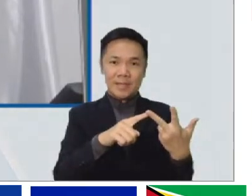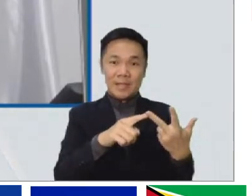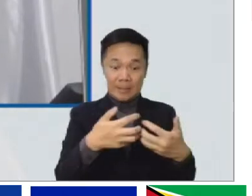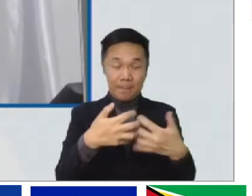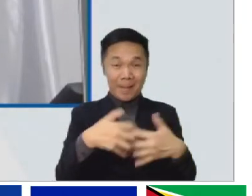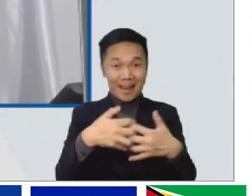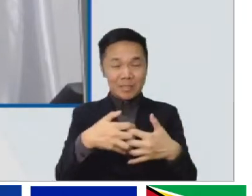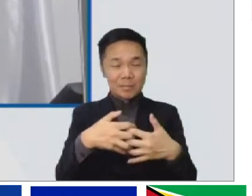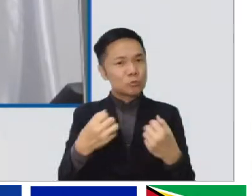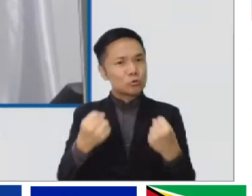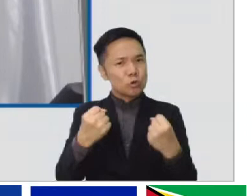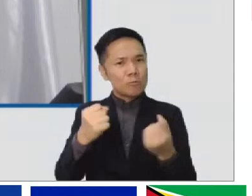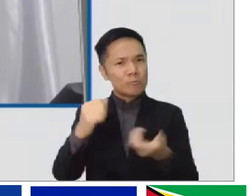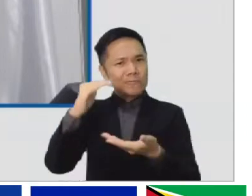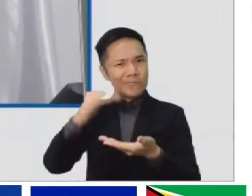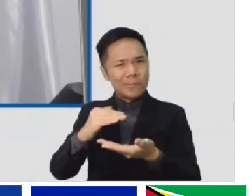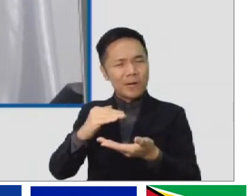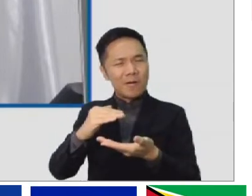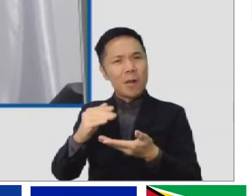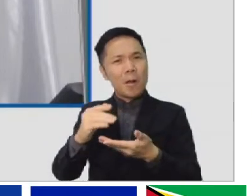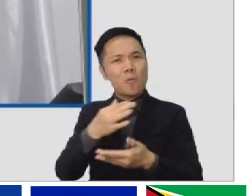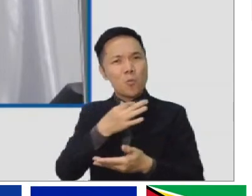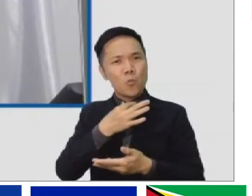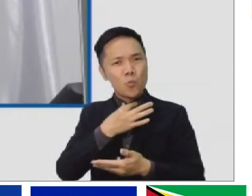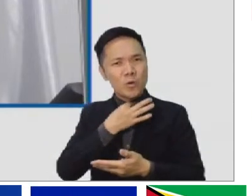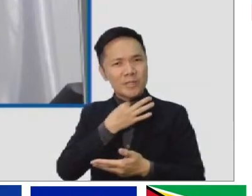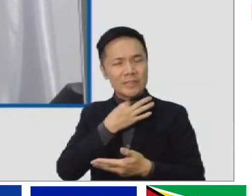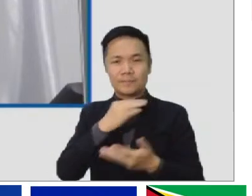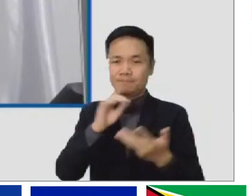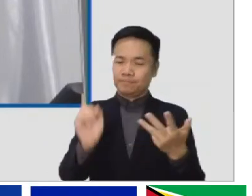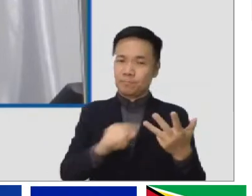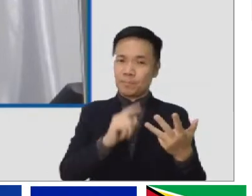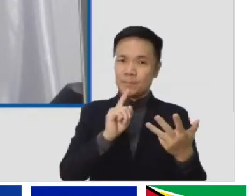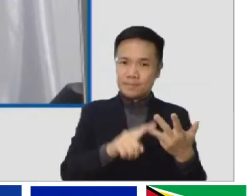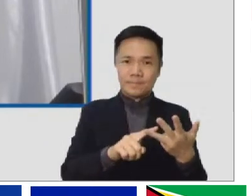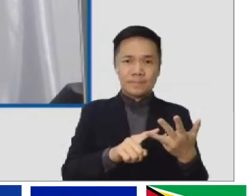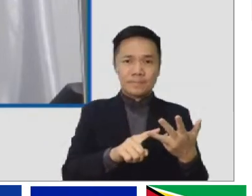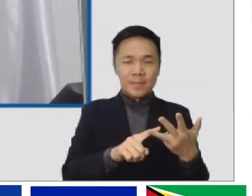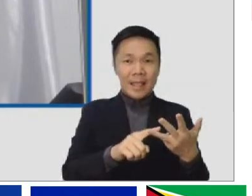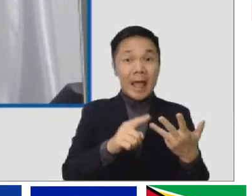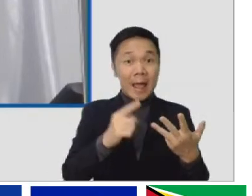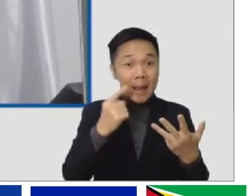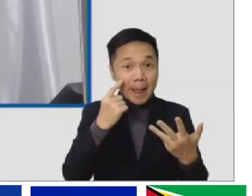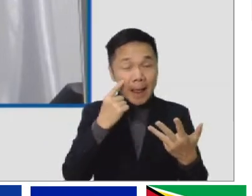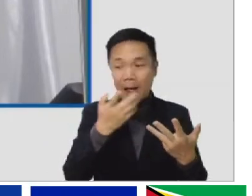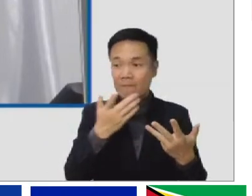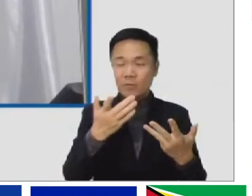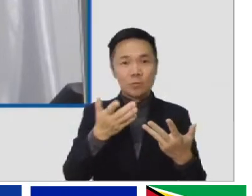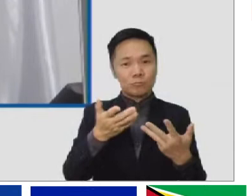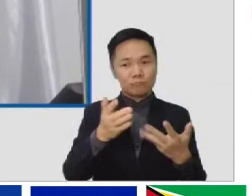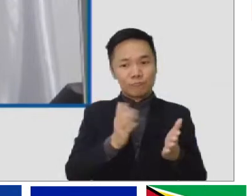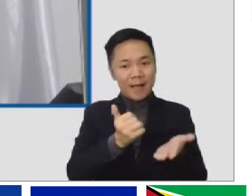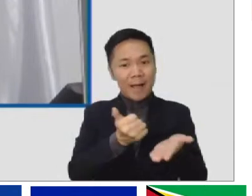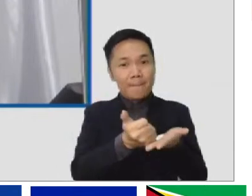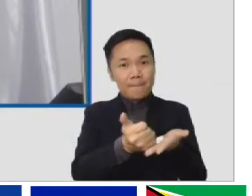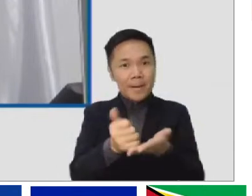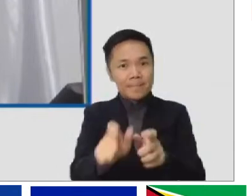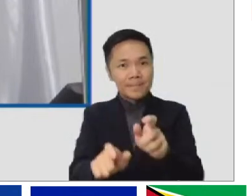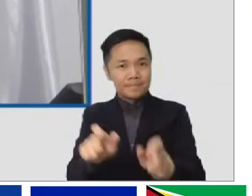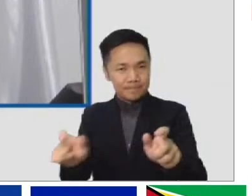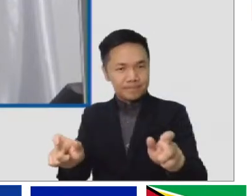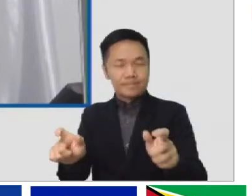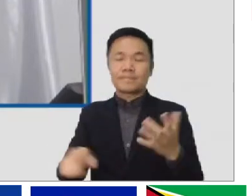mitigation response as well, for us to be able to enable our humanitarian assistance mechanism, which is currently being